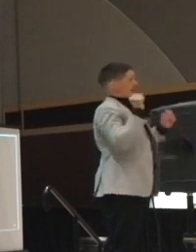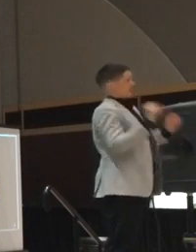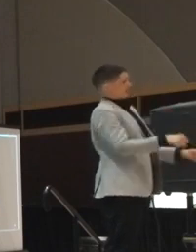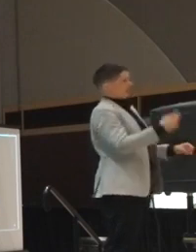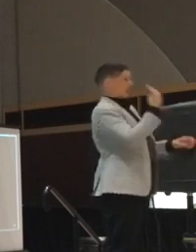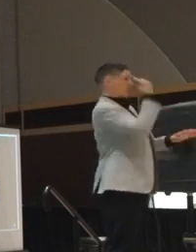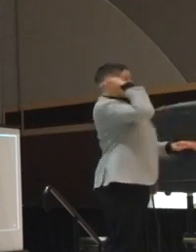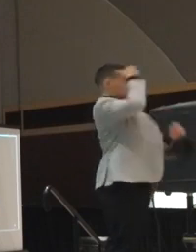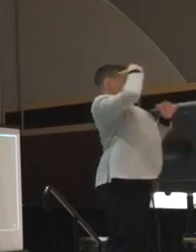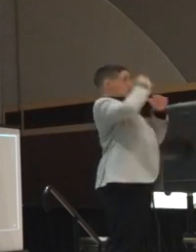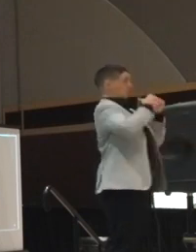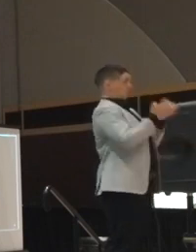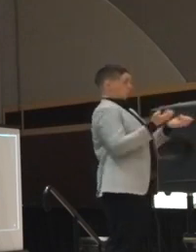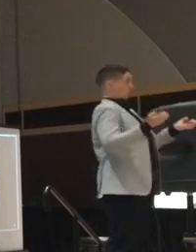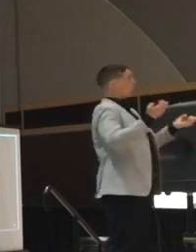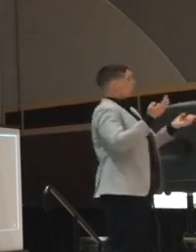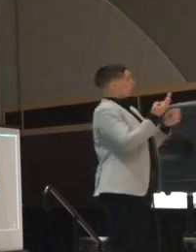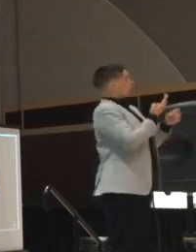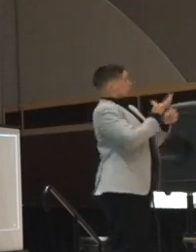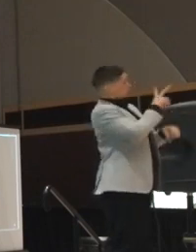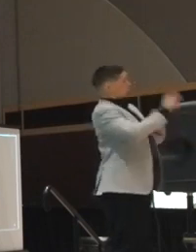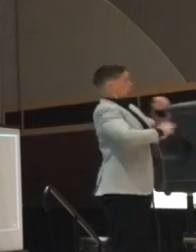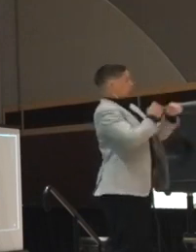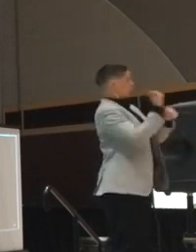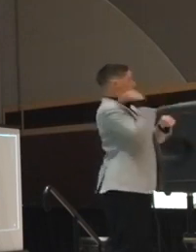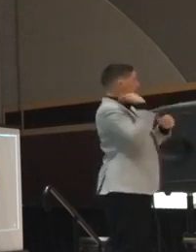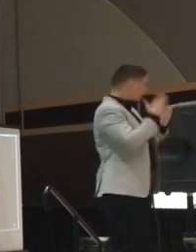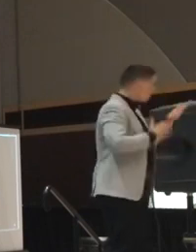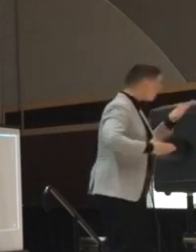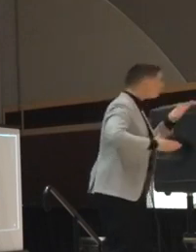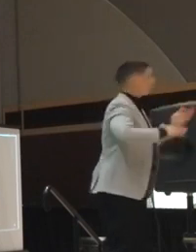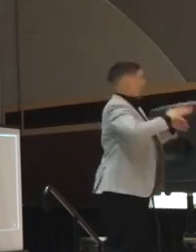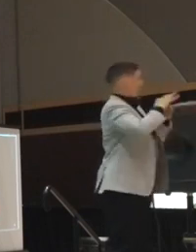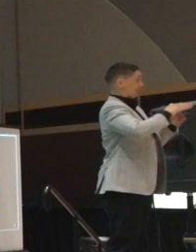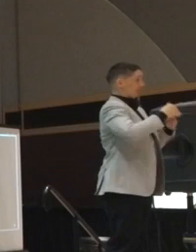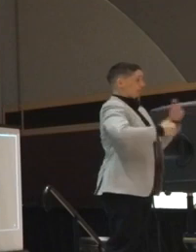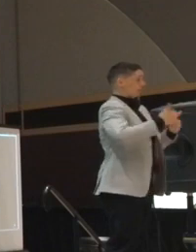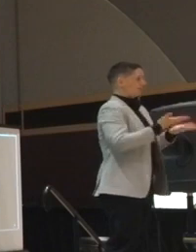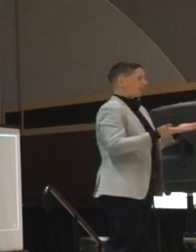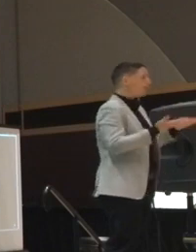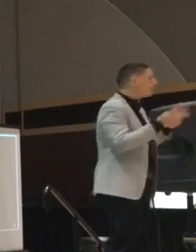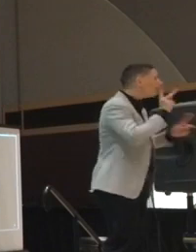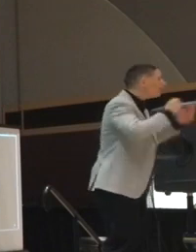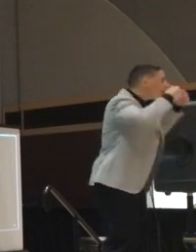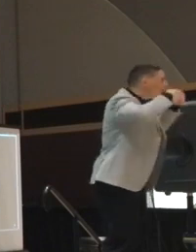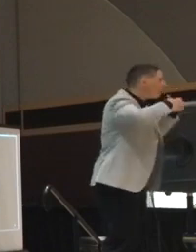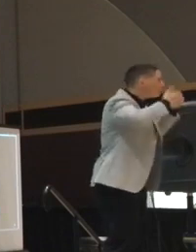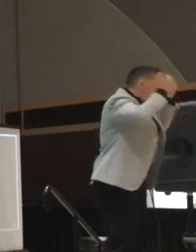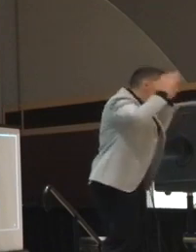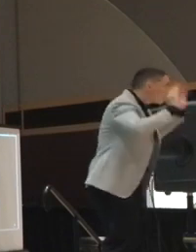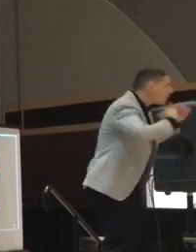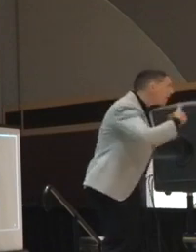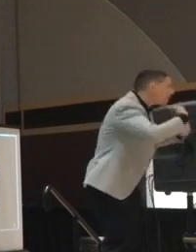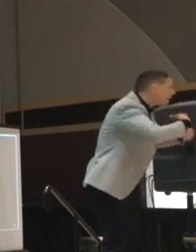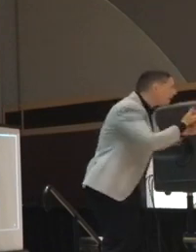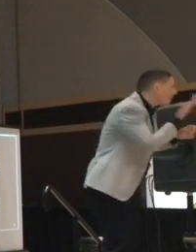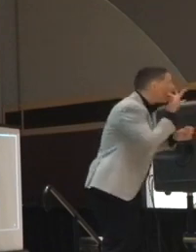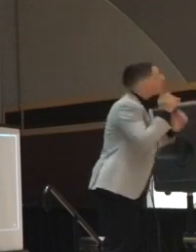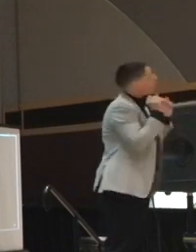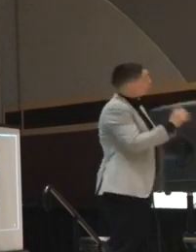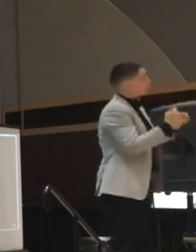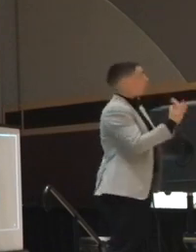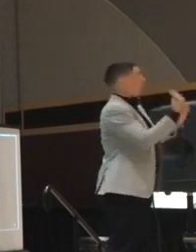that we worked on 30 years ago, some meat processing stuff. No one would even have any idea how to build it because they could go into the patent